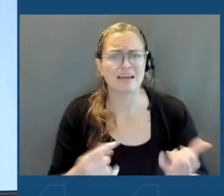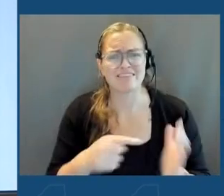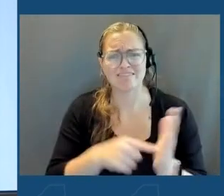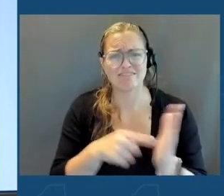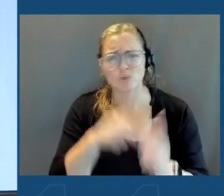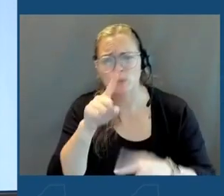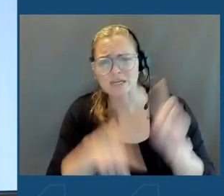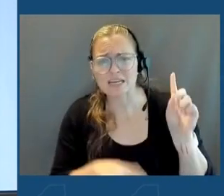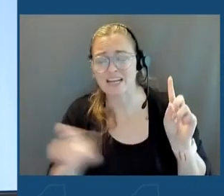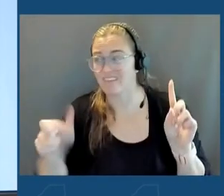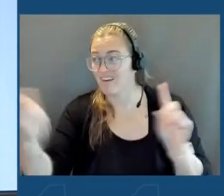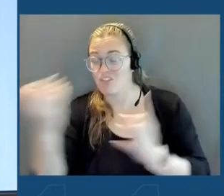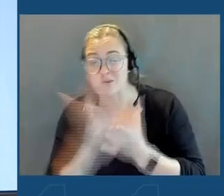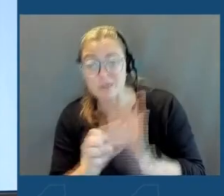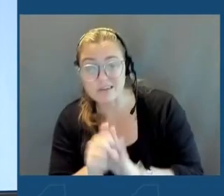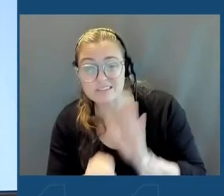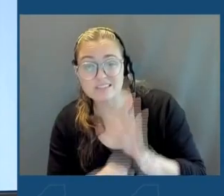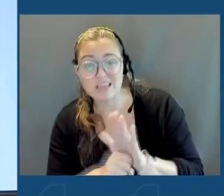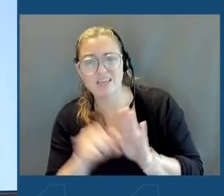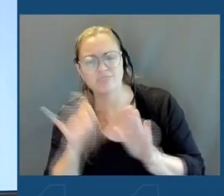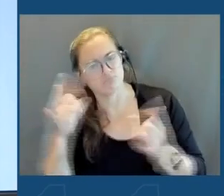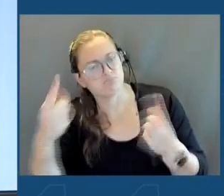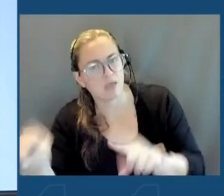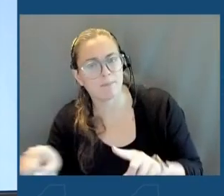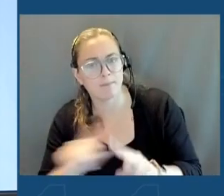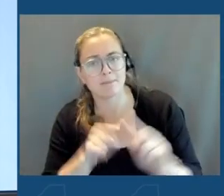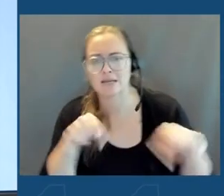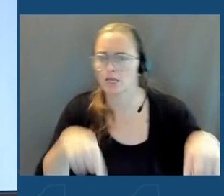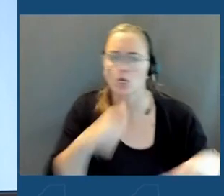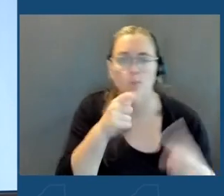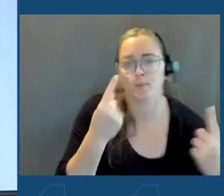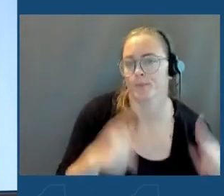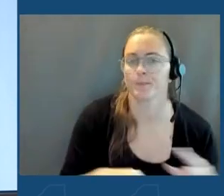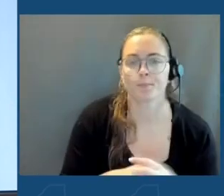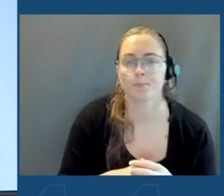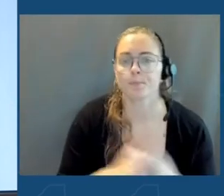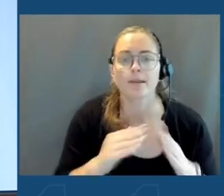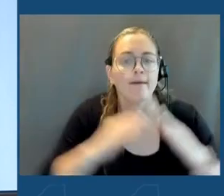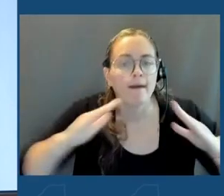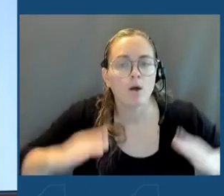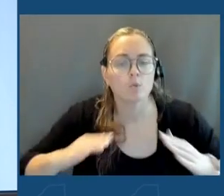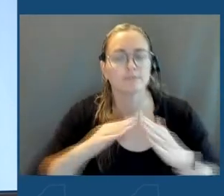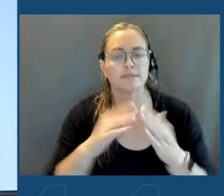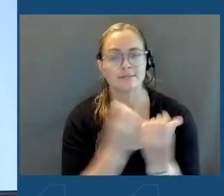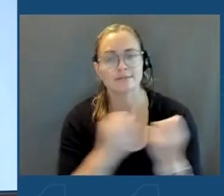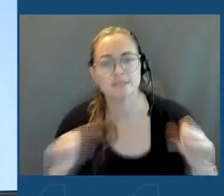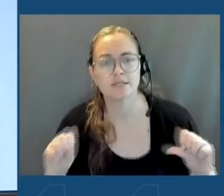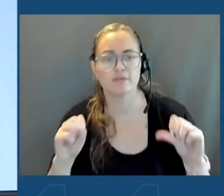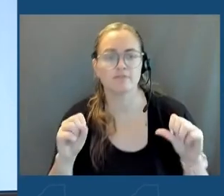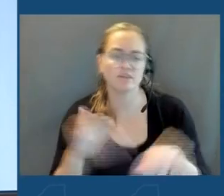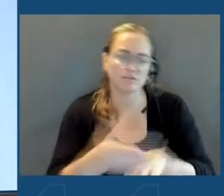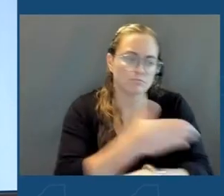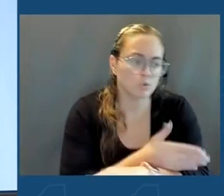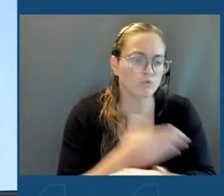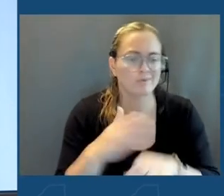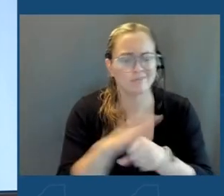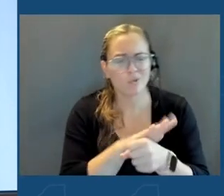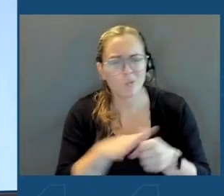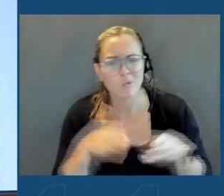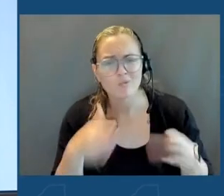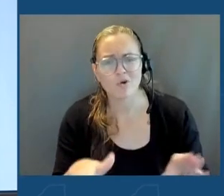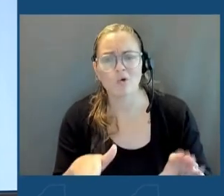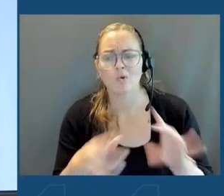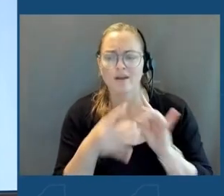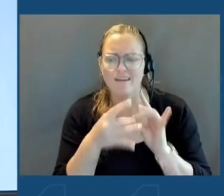in other parts of our state. So it's about housing, it's about safety improvements on local roads, it's connecting